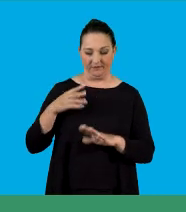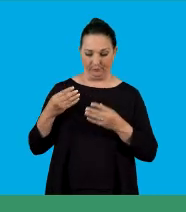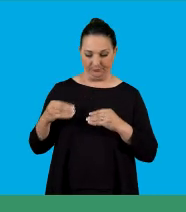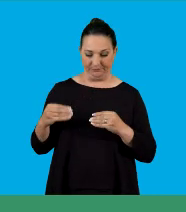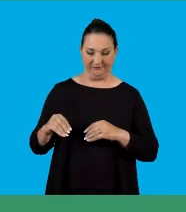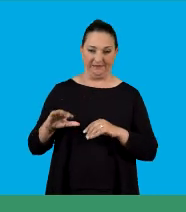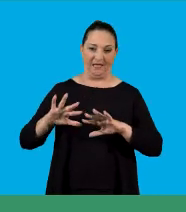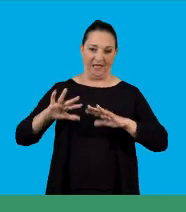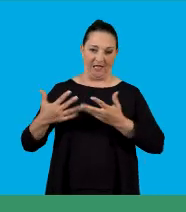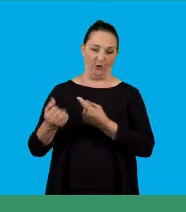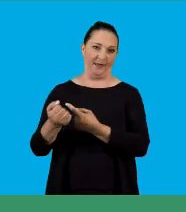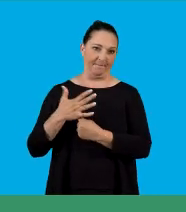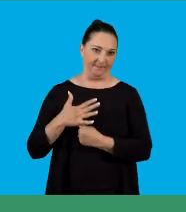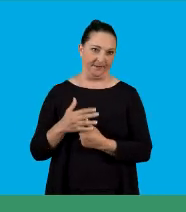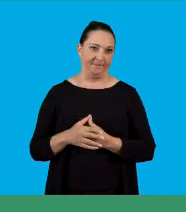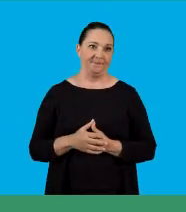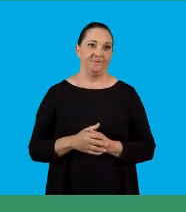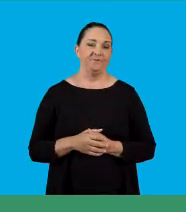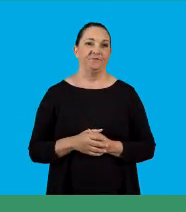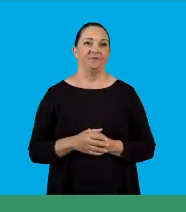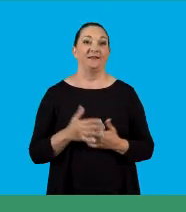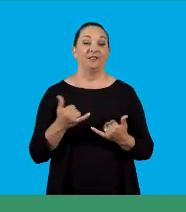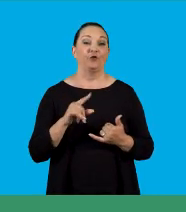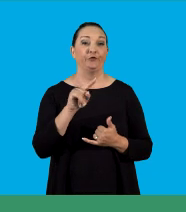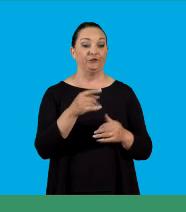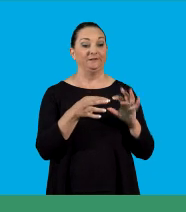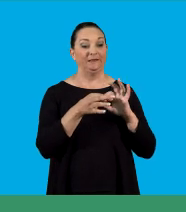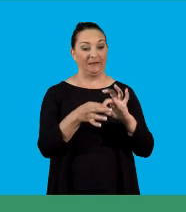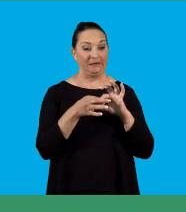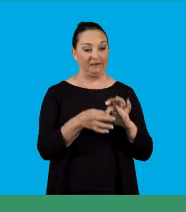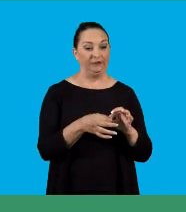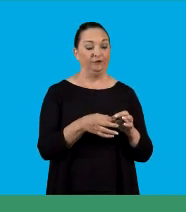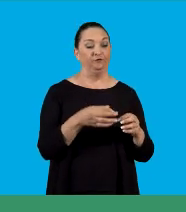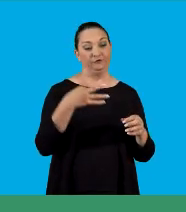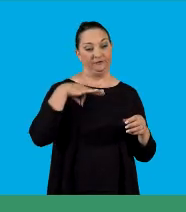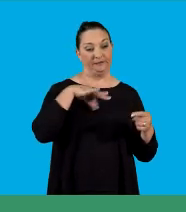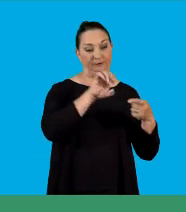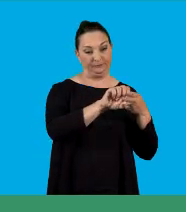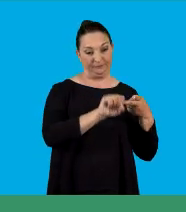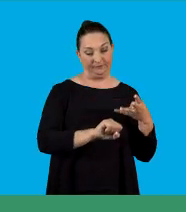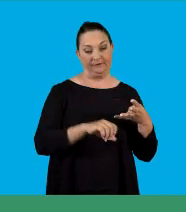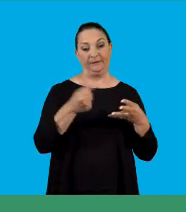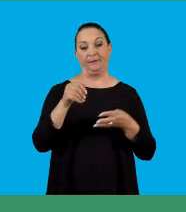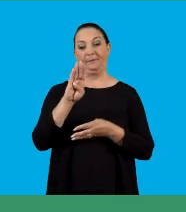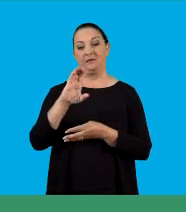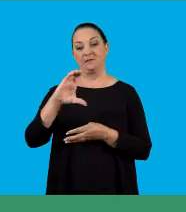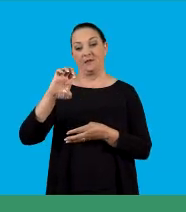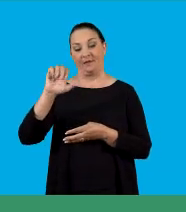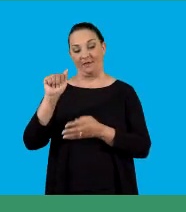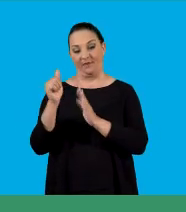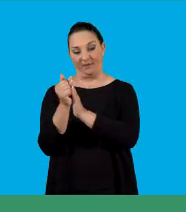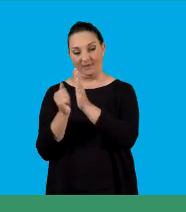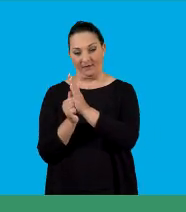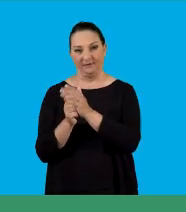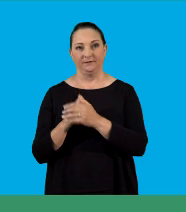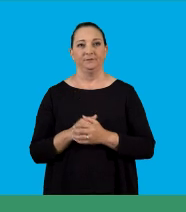business. Right, let's start with the link between salary determination and BCEA. Right, BCEA